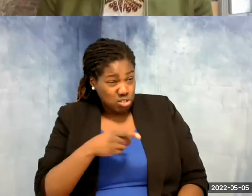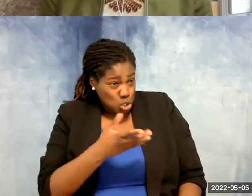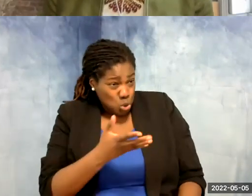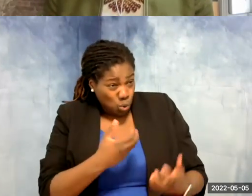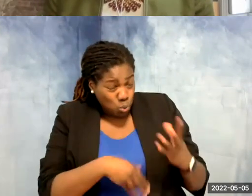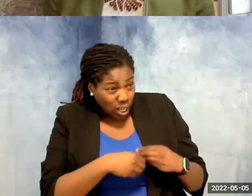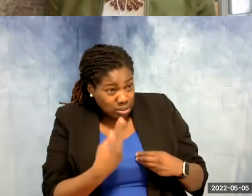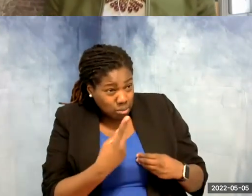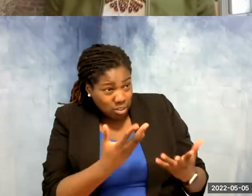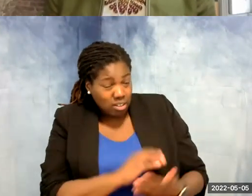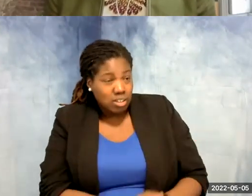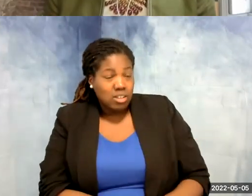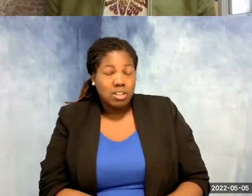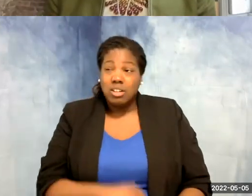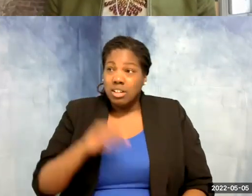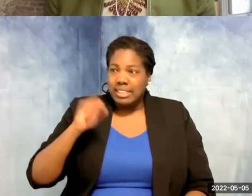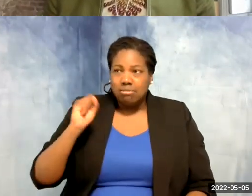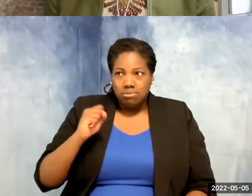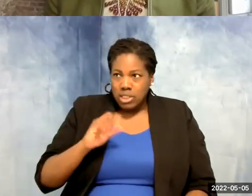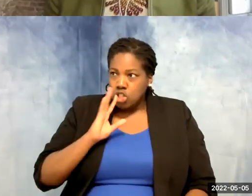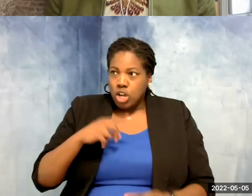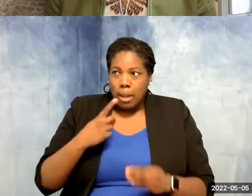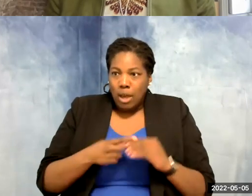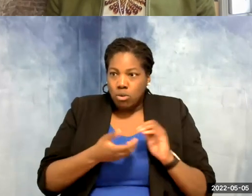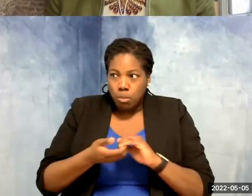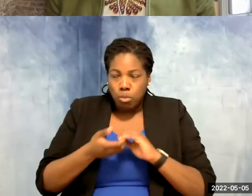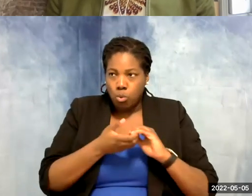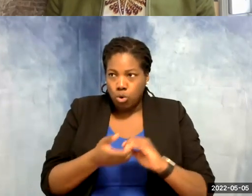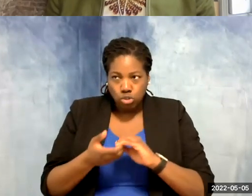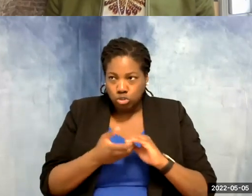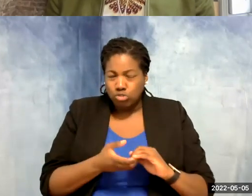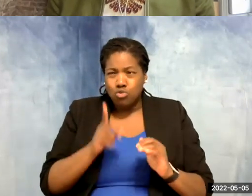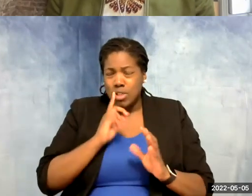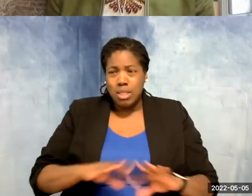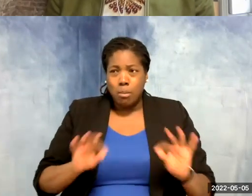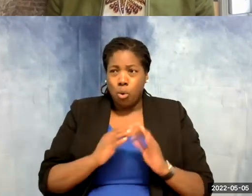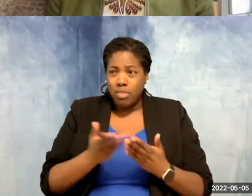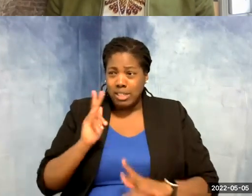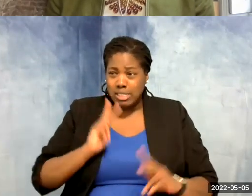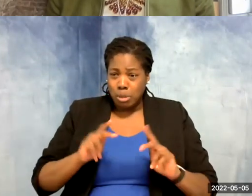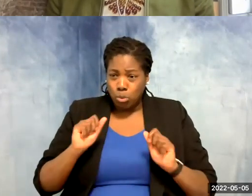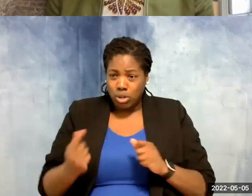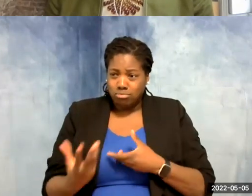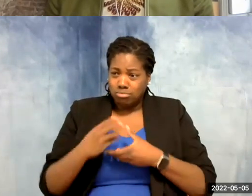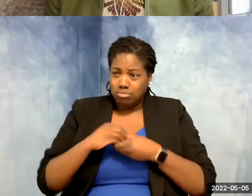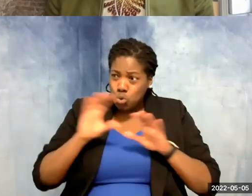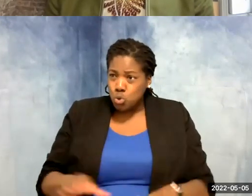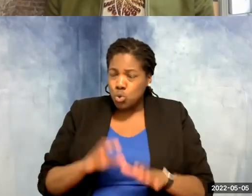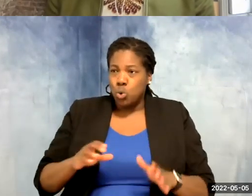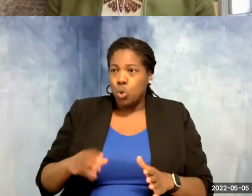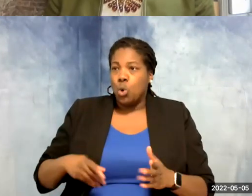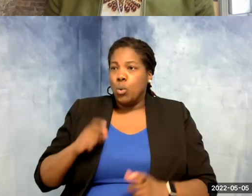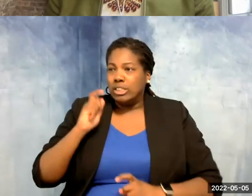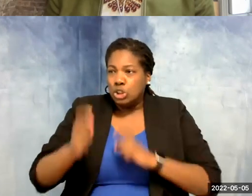to add here? Yes, I'm talking about our partners. One of the critical things that people can do is donate to an abortion